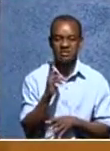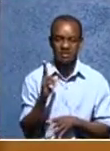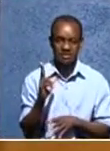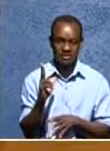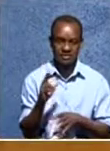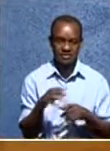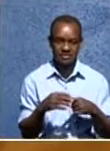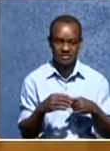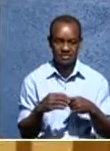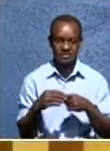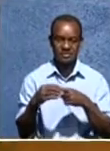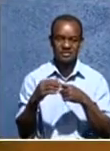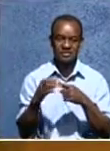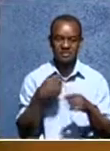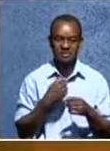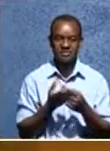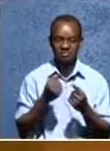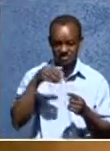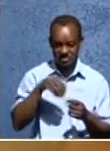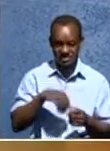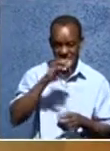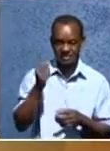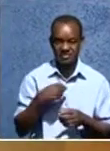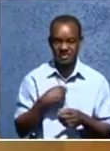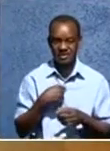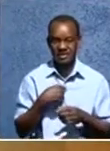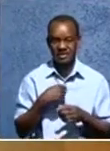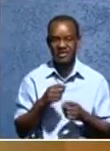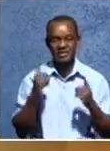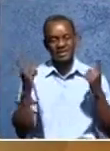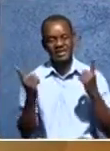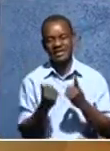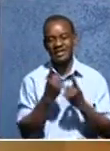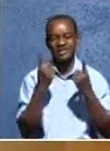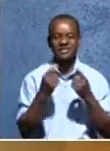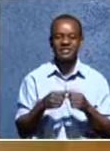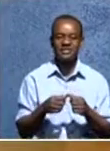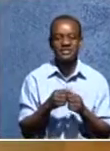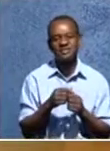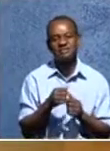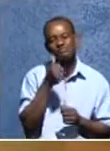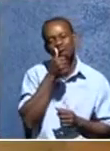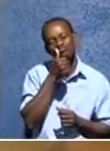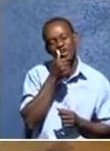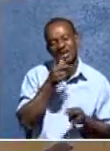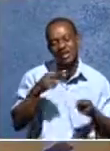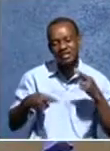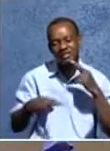especially coming from South Africa, I enjoy all the little interesting places and restaurants. So definitely I would say it is up to standard,